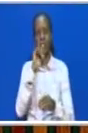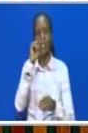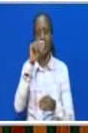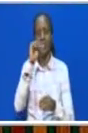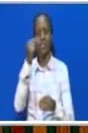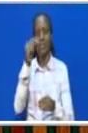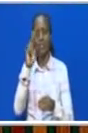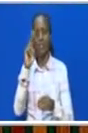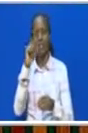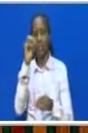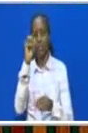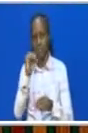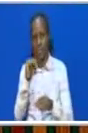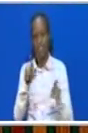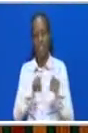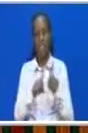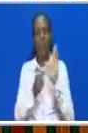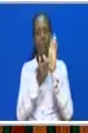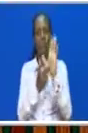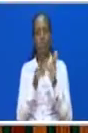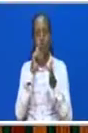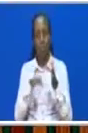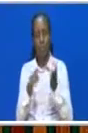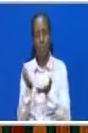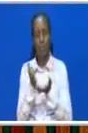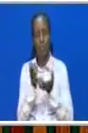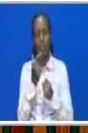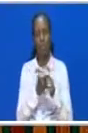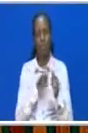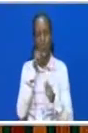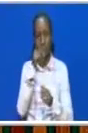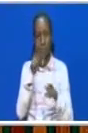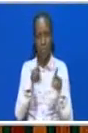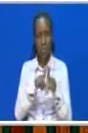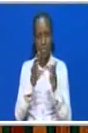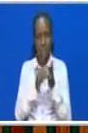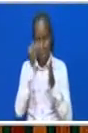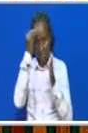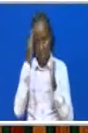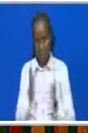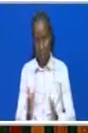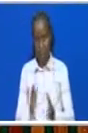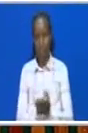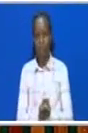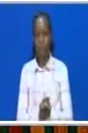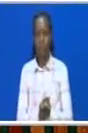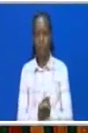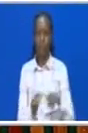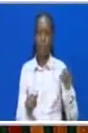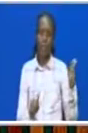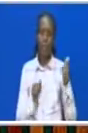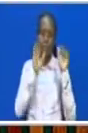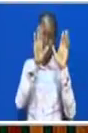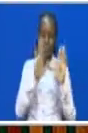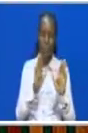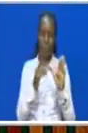the instructions show you what is required of you as a learner. Another important thing,